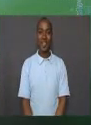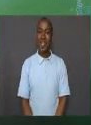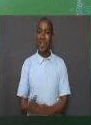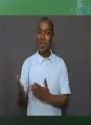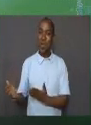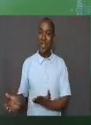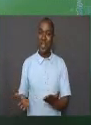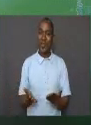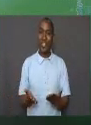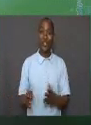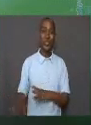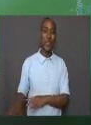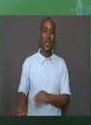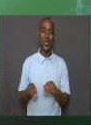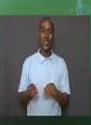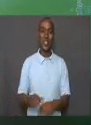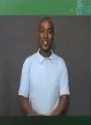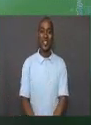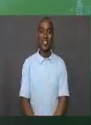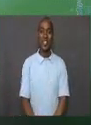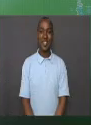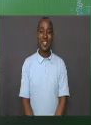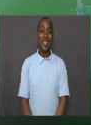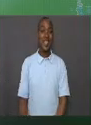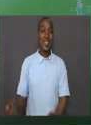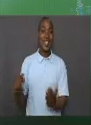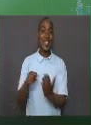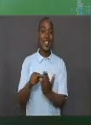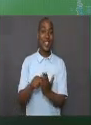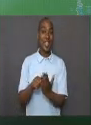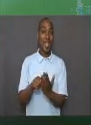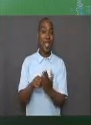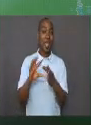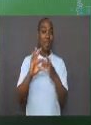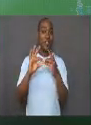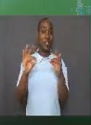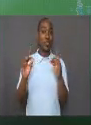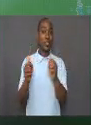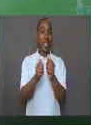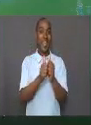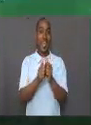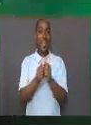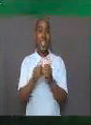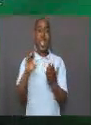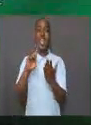Welcome back, students. Let us review the statements together.